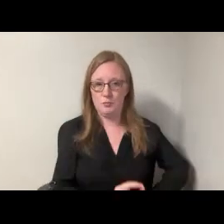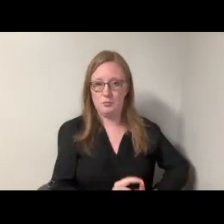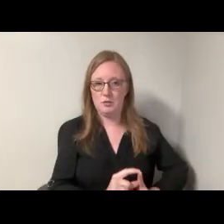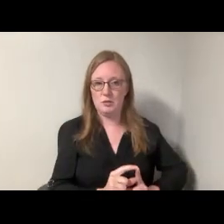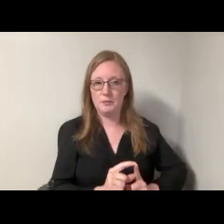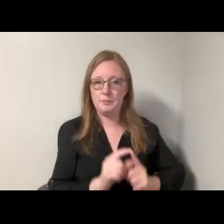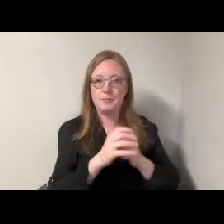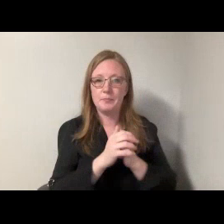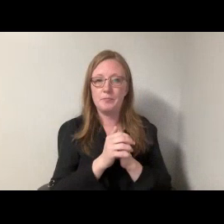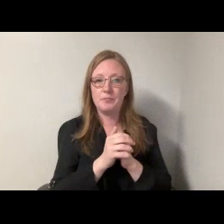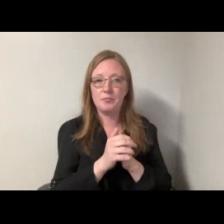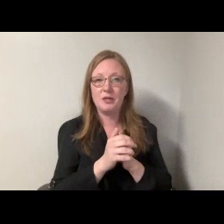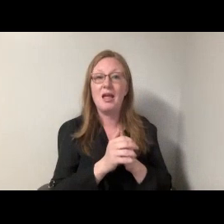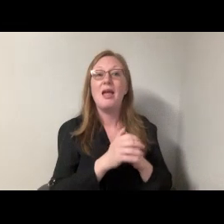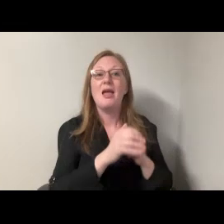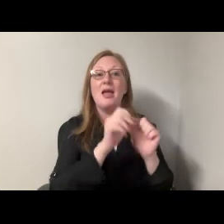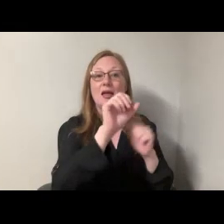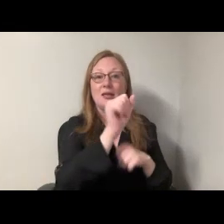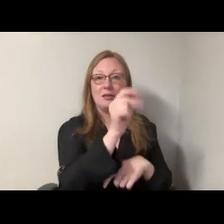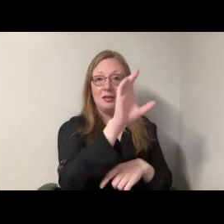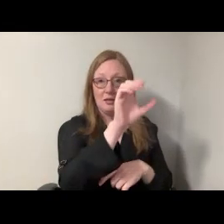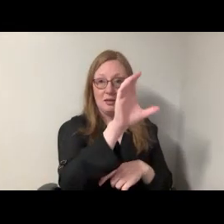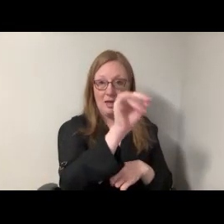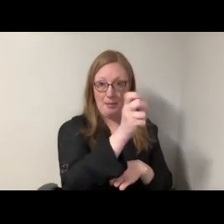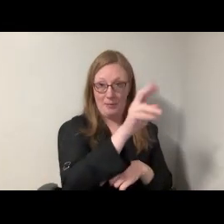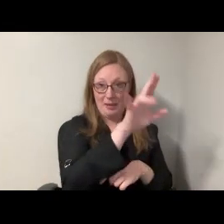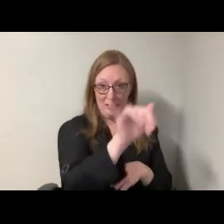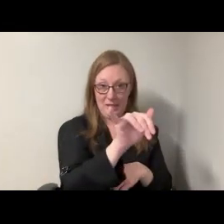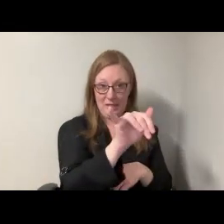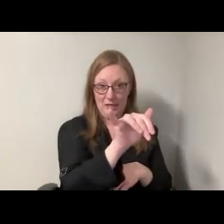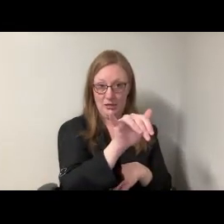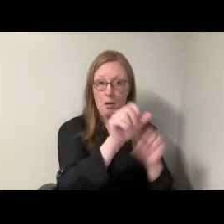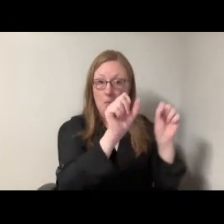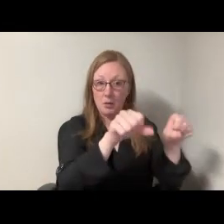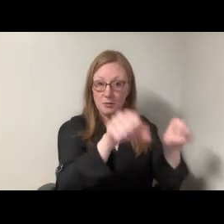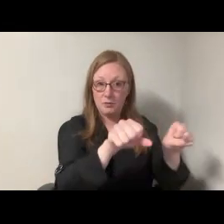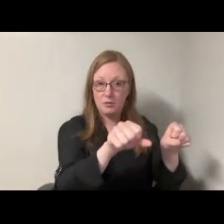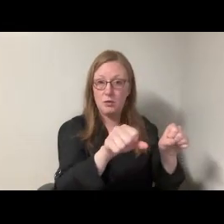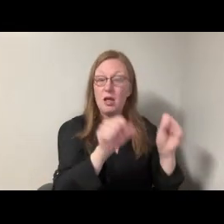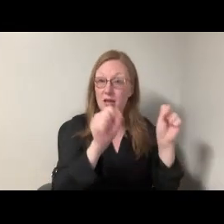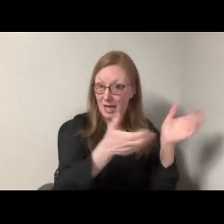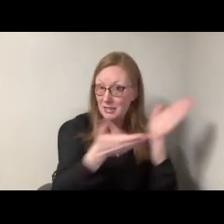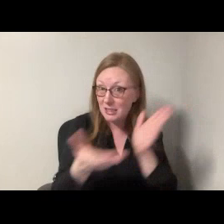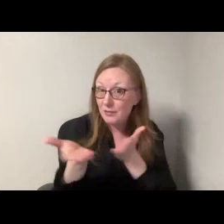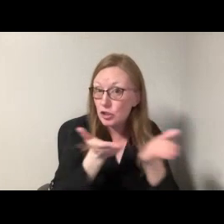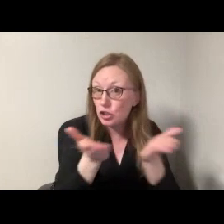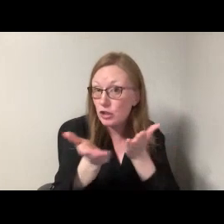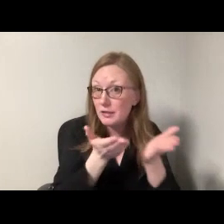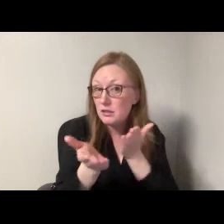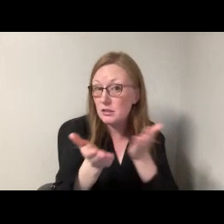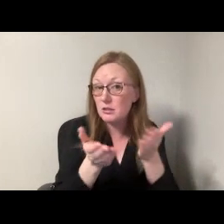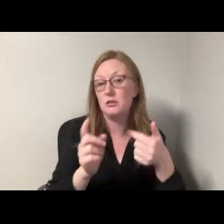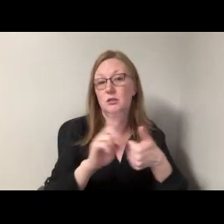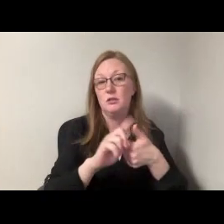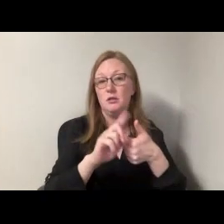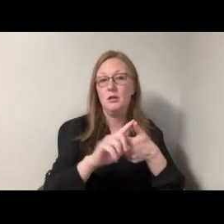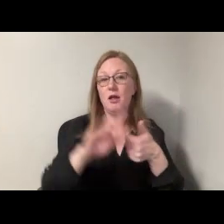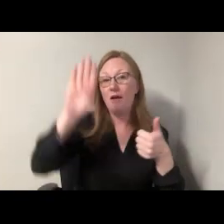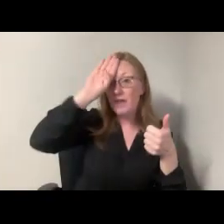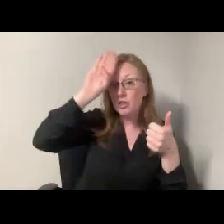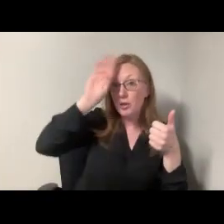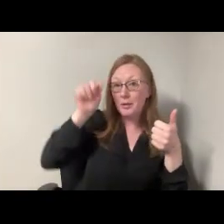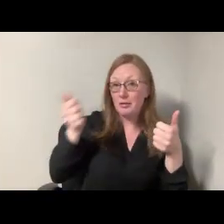You need to understand what these are. Capability is the ability to deliver a service, right? A fire department has